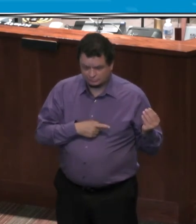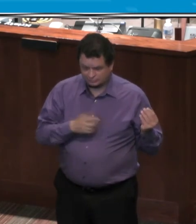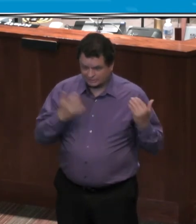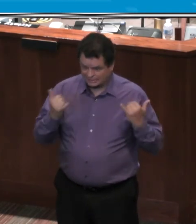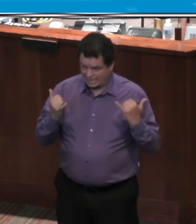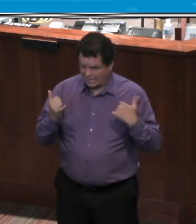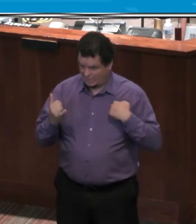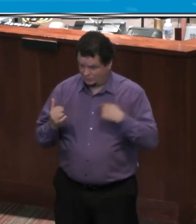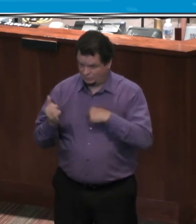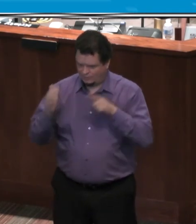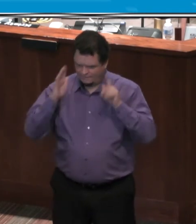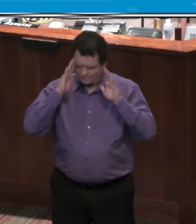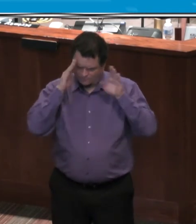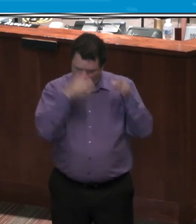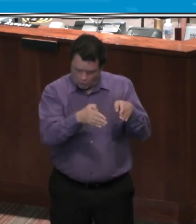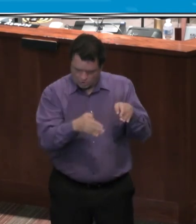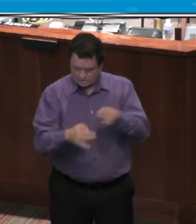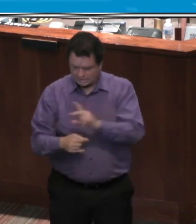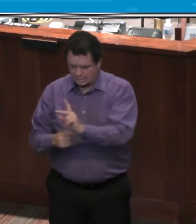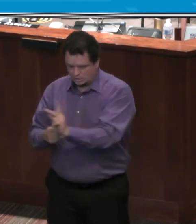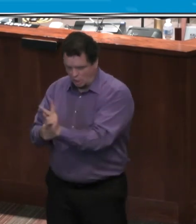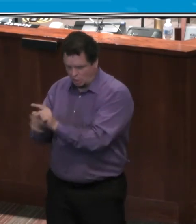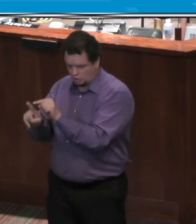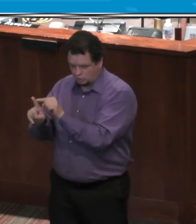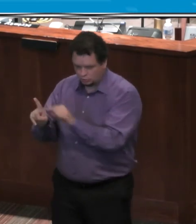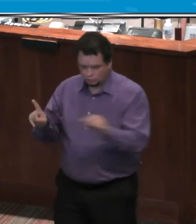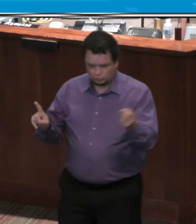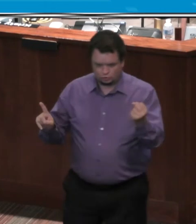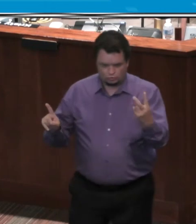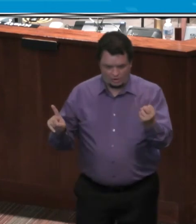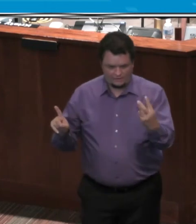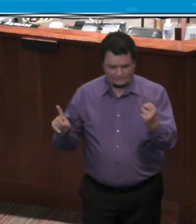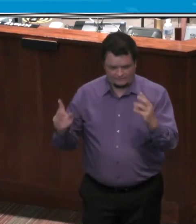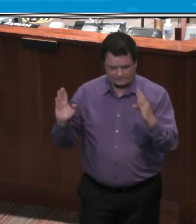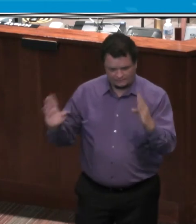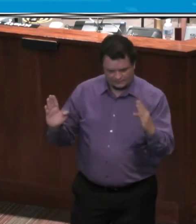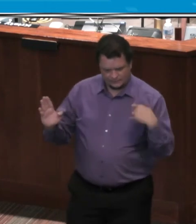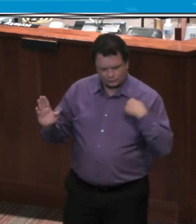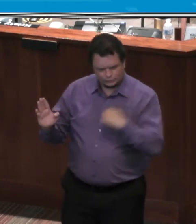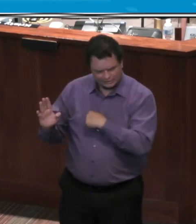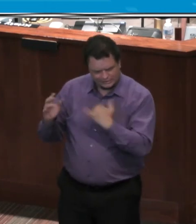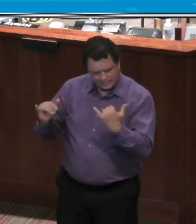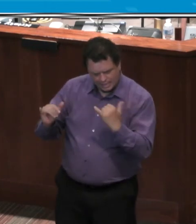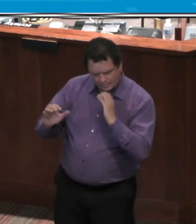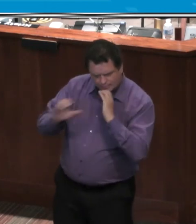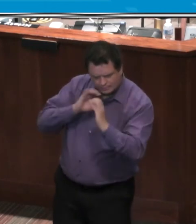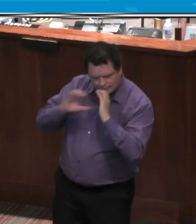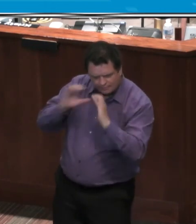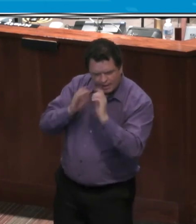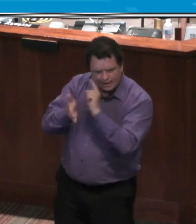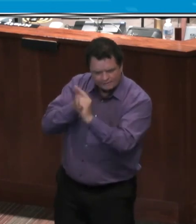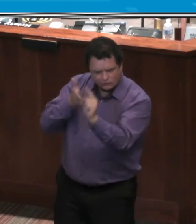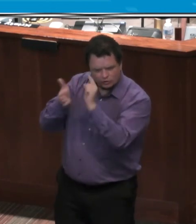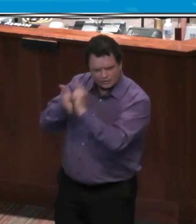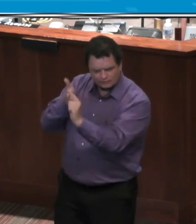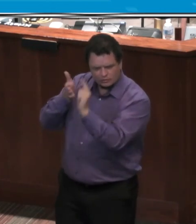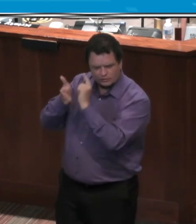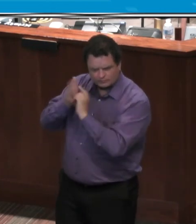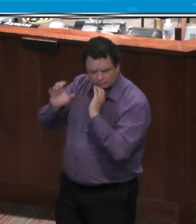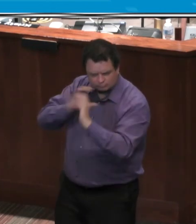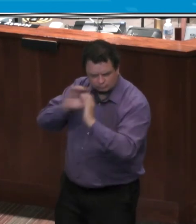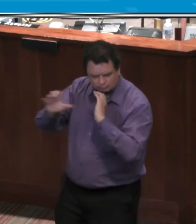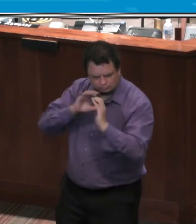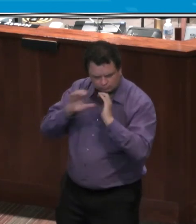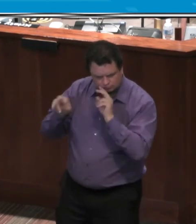in communication with them on a weekly basis as well. So we kind of keep tabs on the different, whether